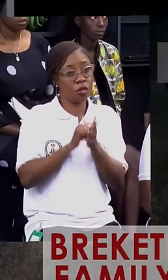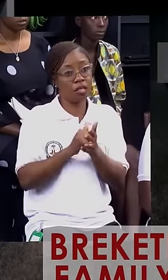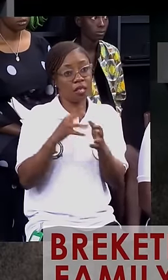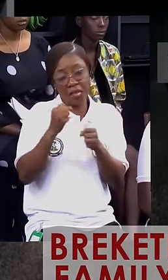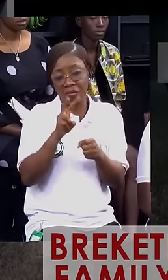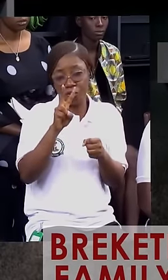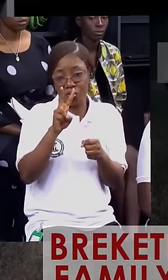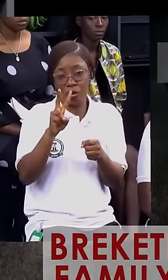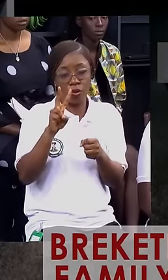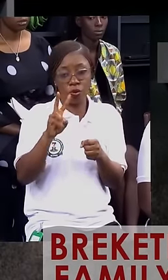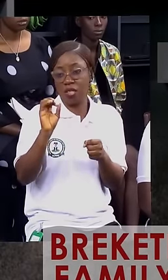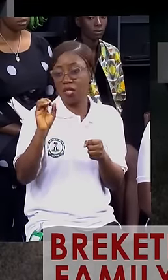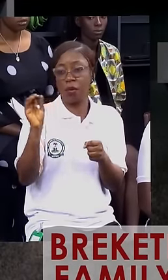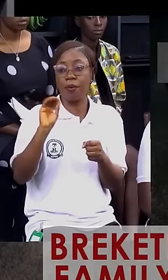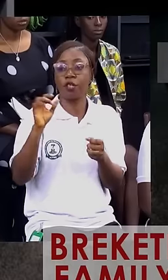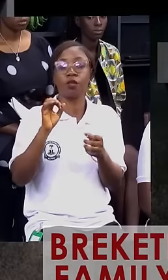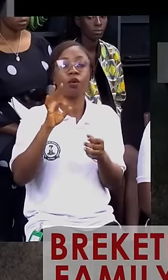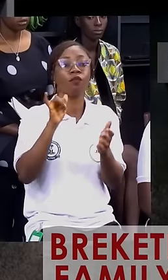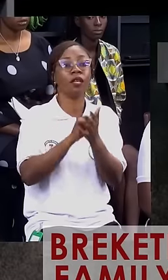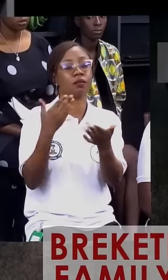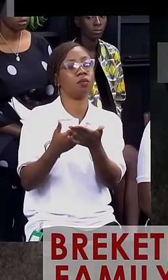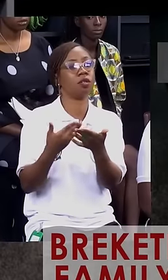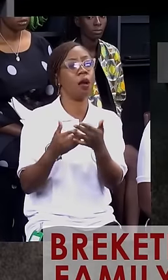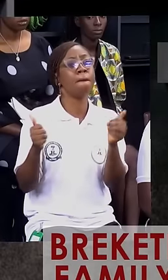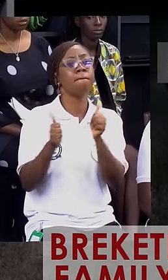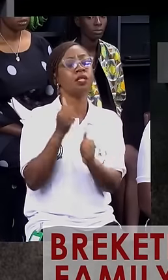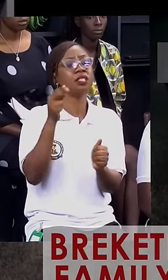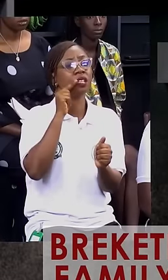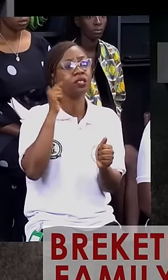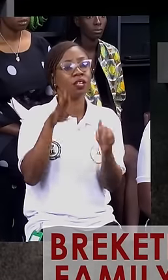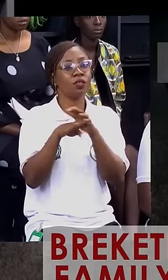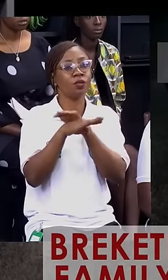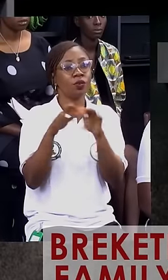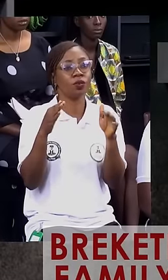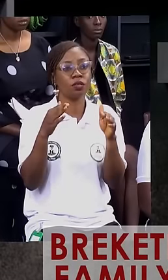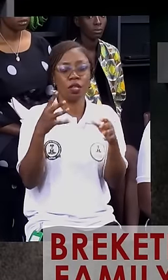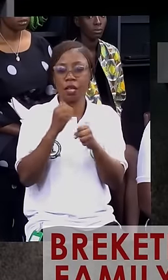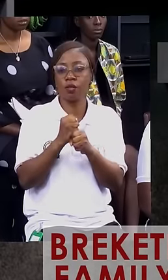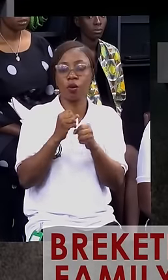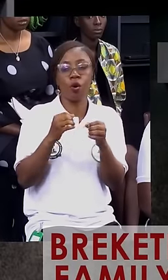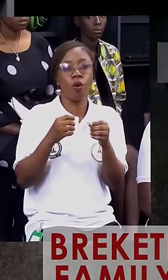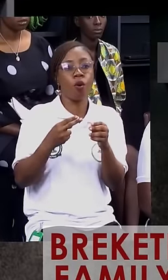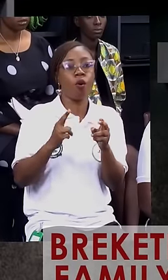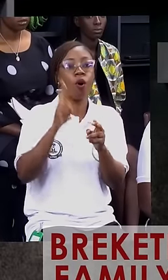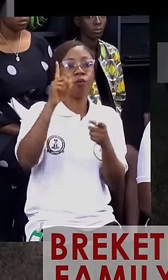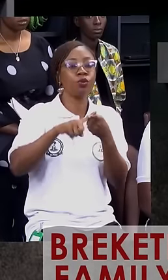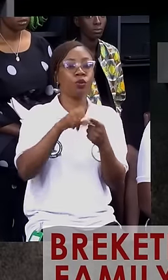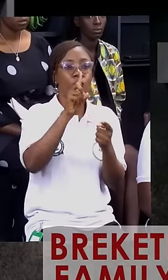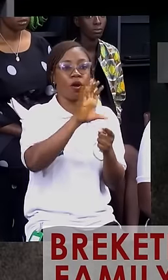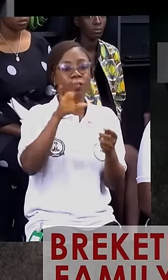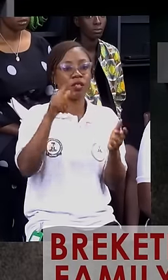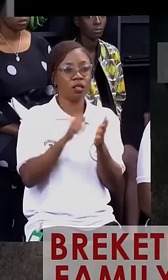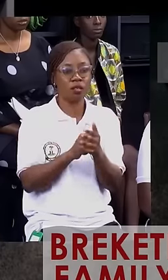20% of that amount. Most Nigerians don't even end up to 100,000 naira a month. Mm-hmm. And